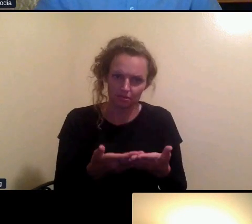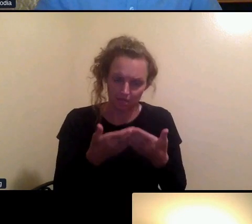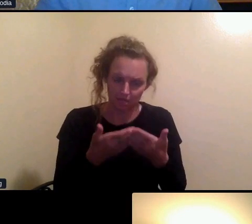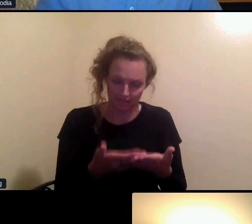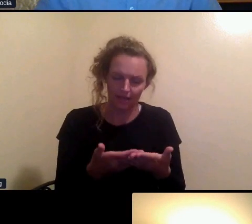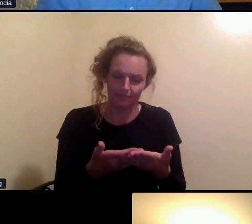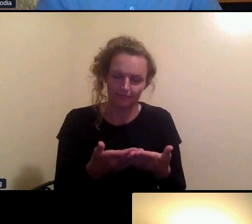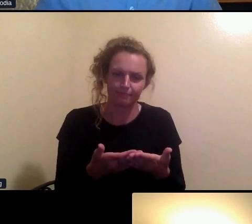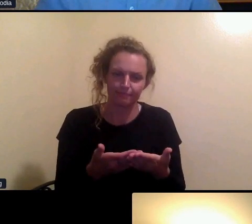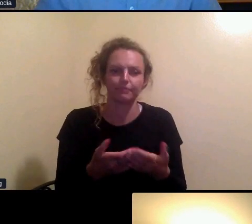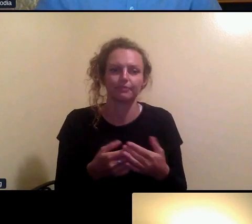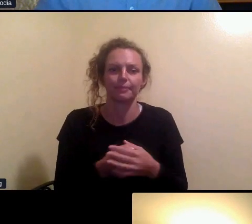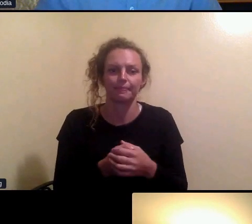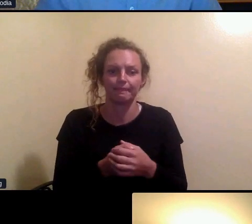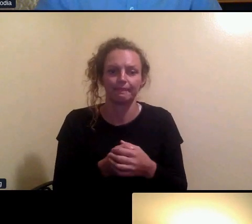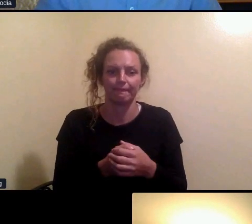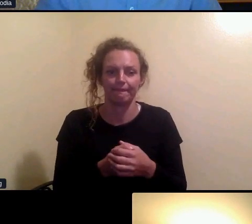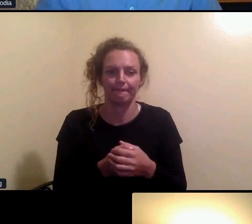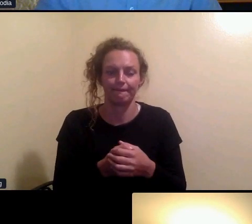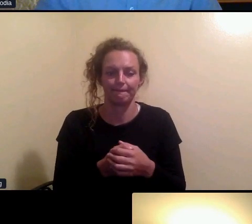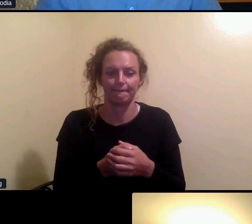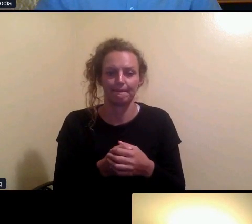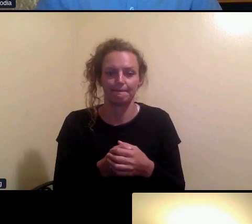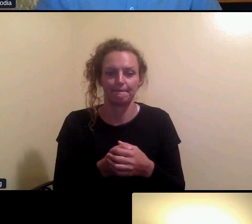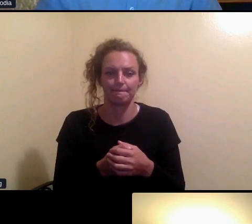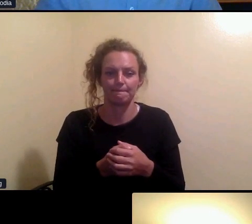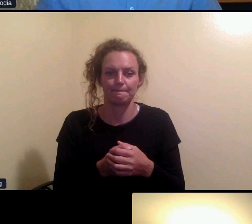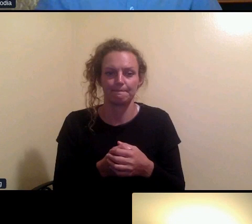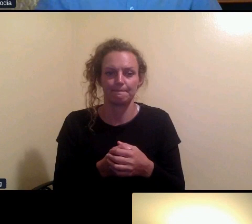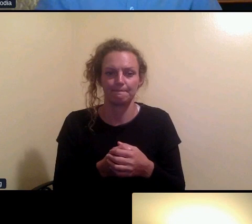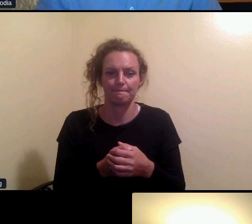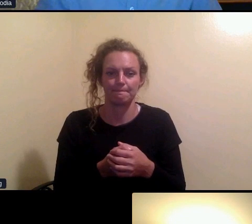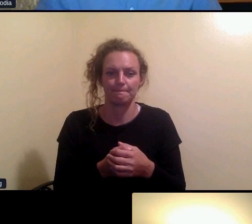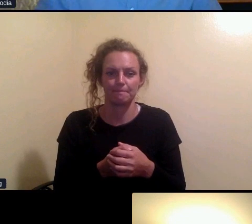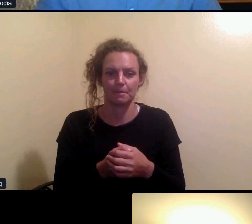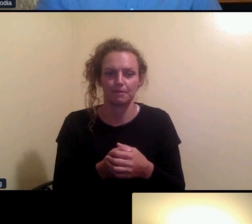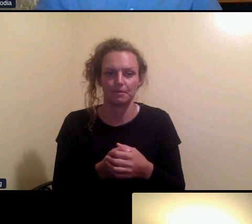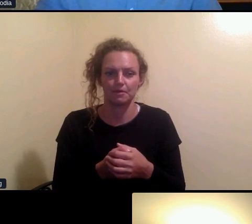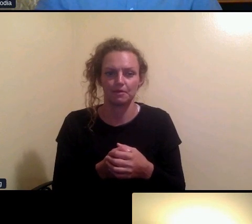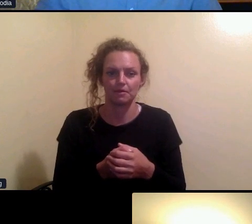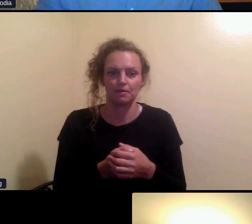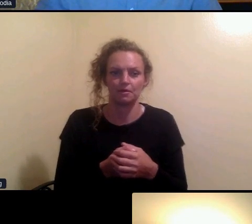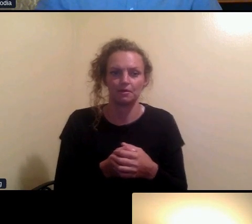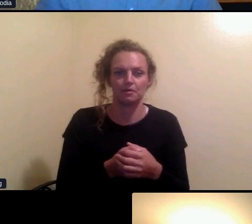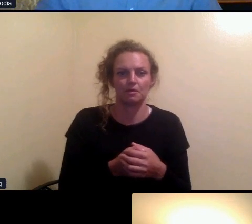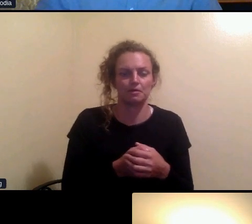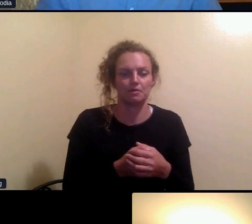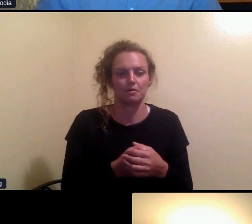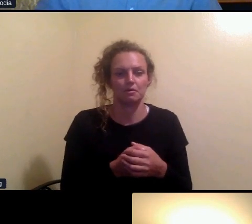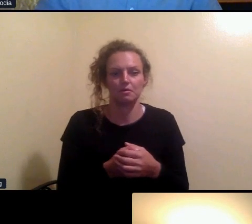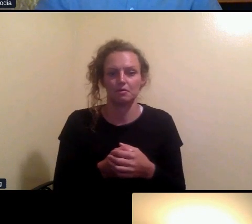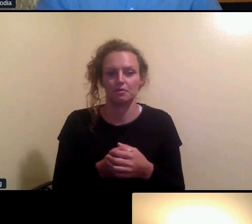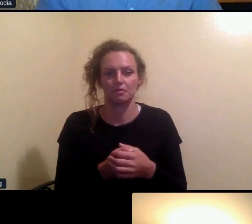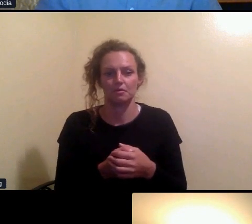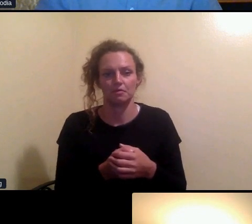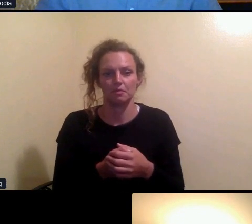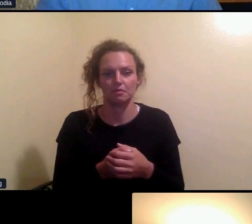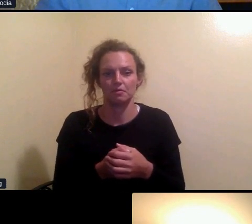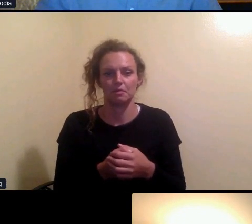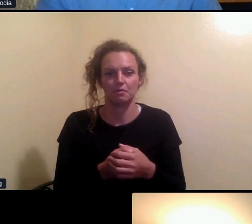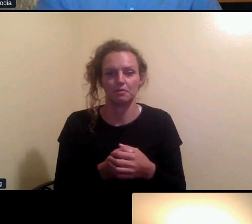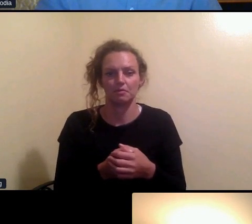And that branded us in 2002, I think the study did, and now we're like four or five into them. And we've got